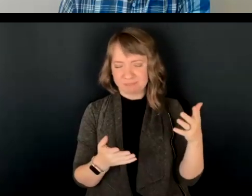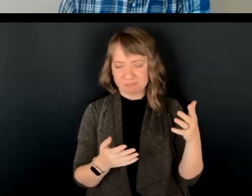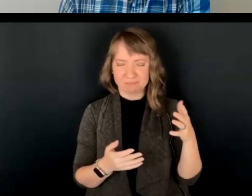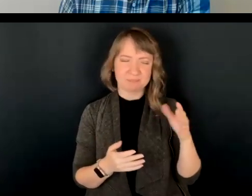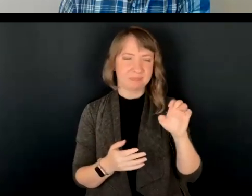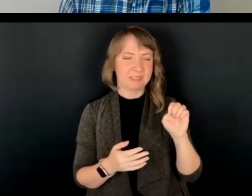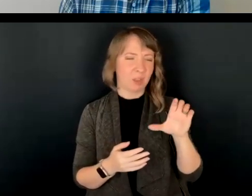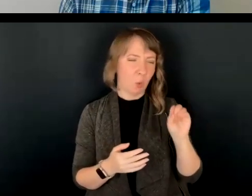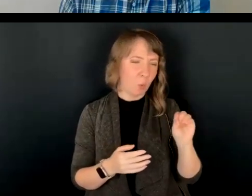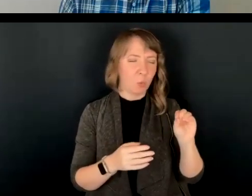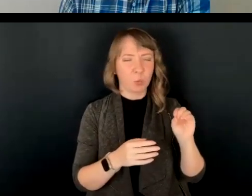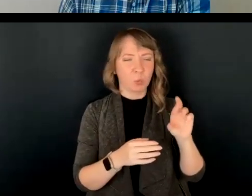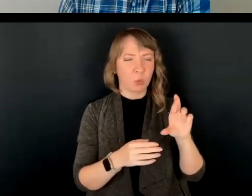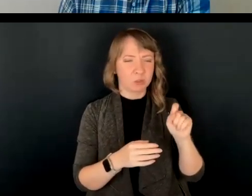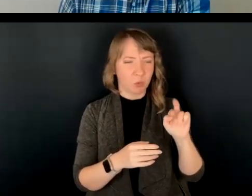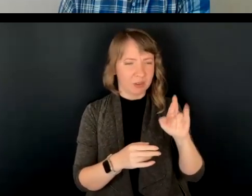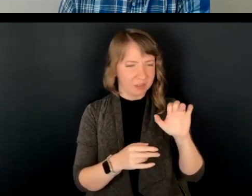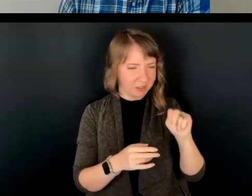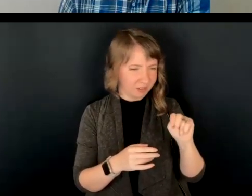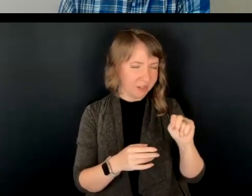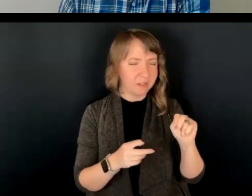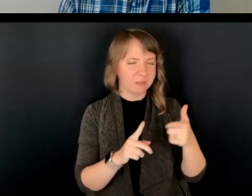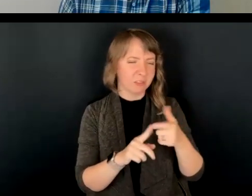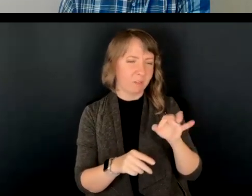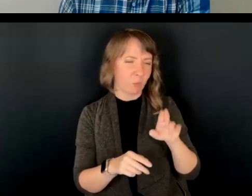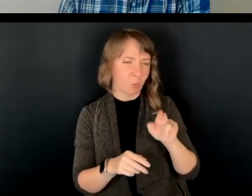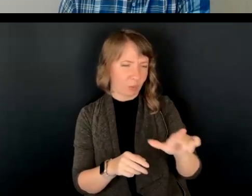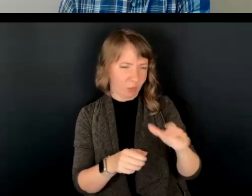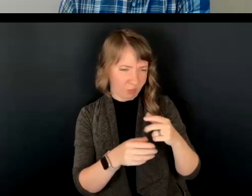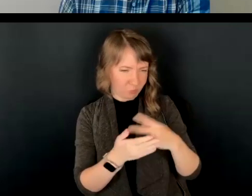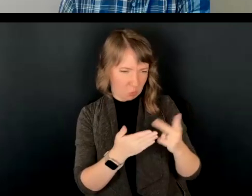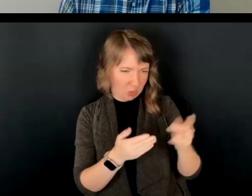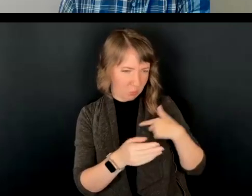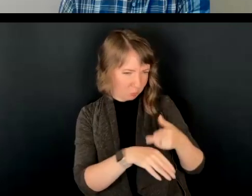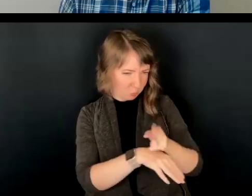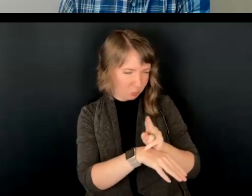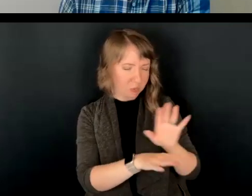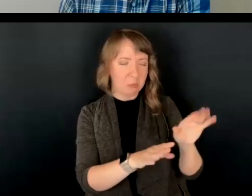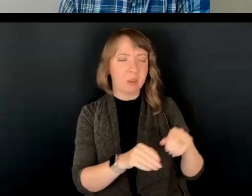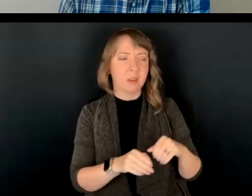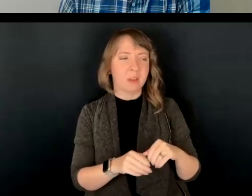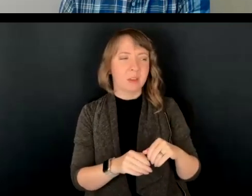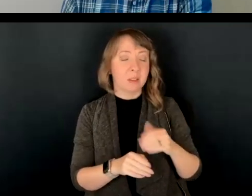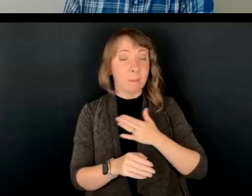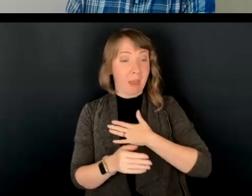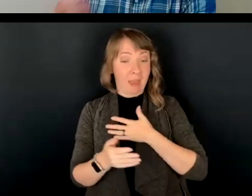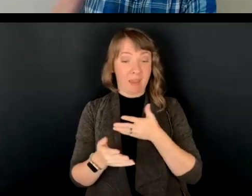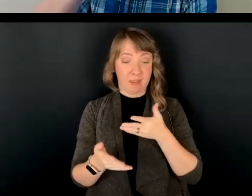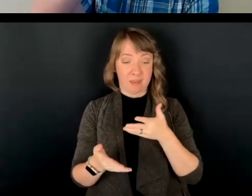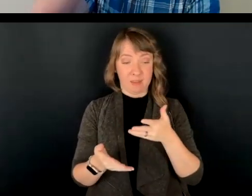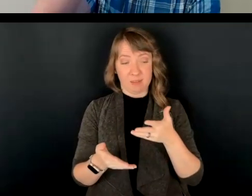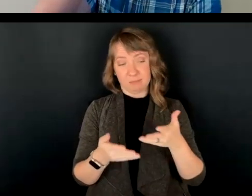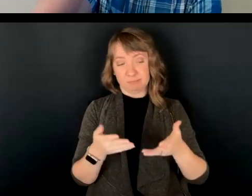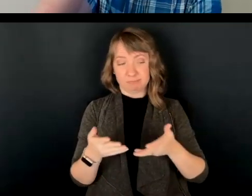ecological restoration using fire, like from the fuels program. And my interaction,